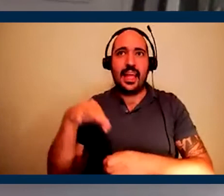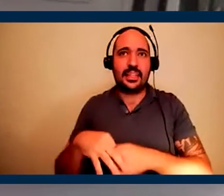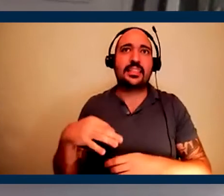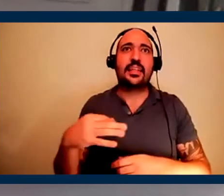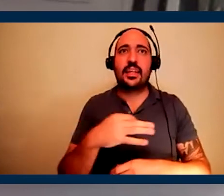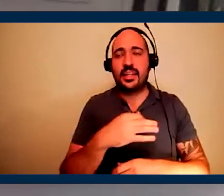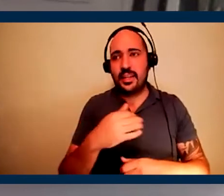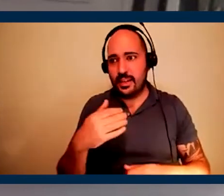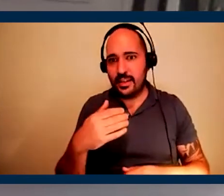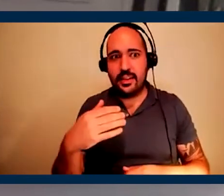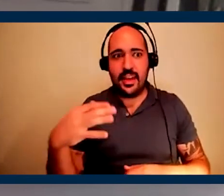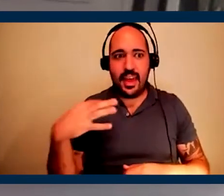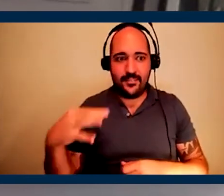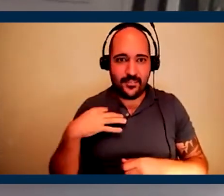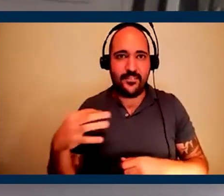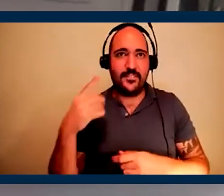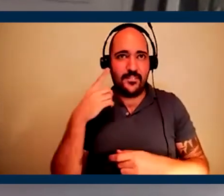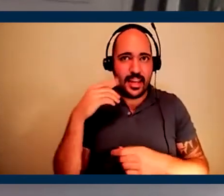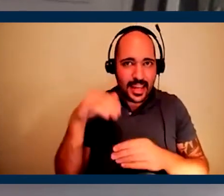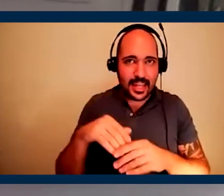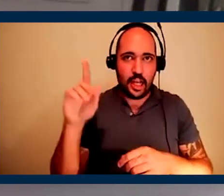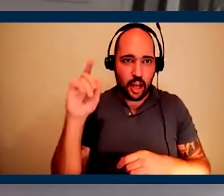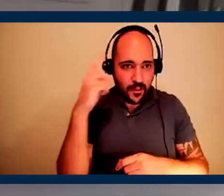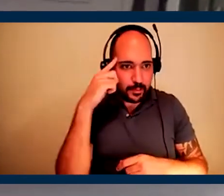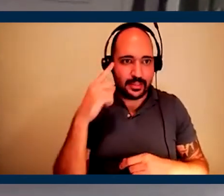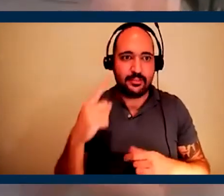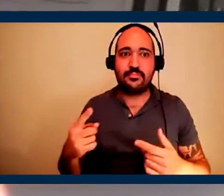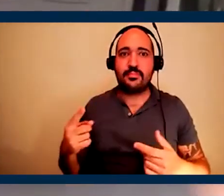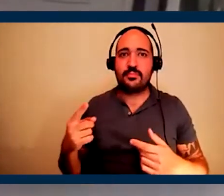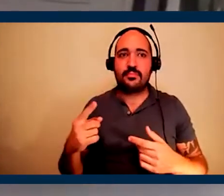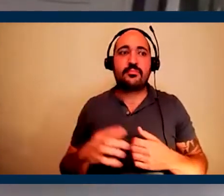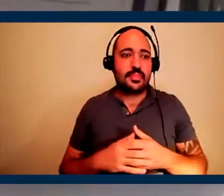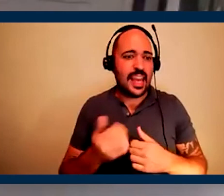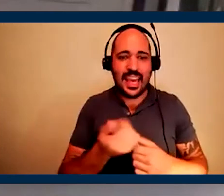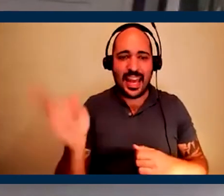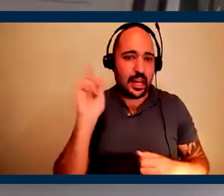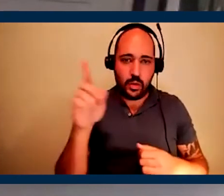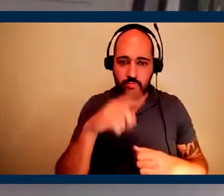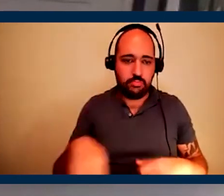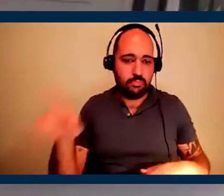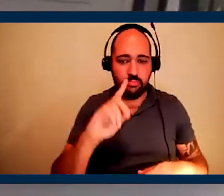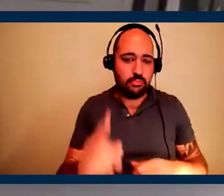community, the Democratic Party, and local communities? That's to any one of you.